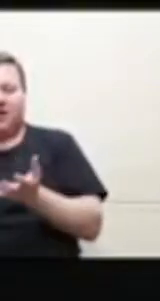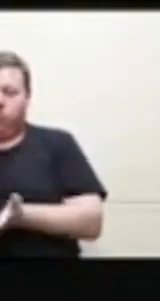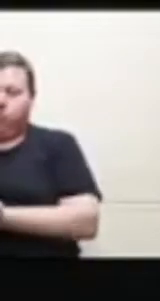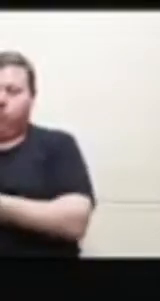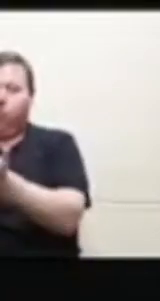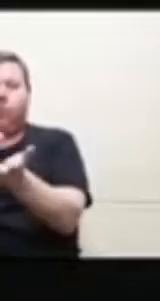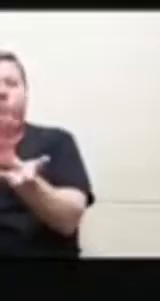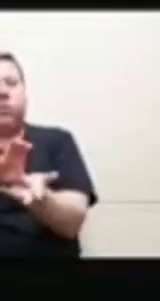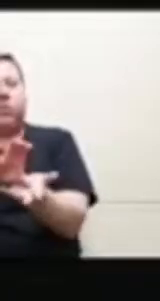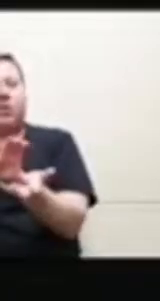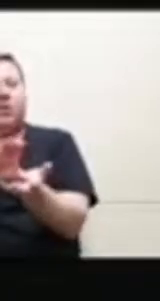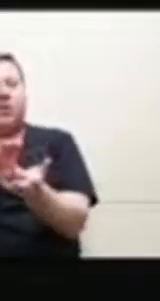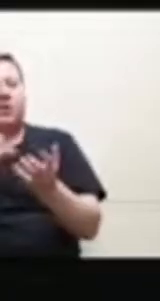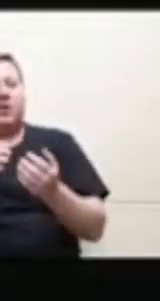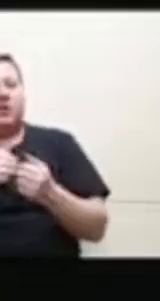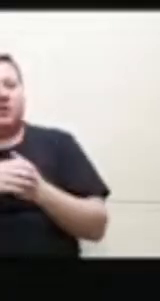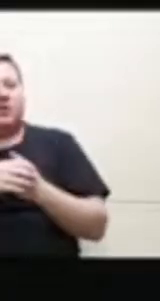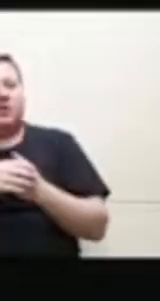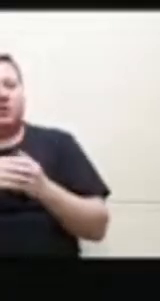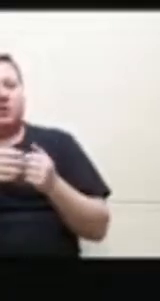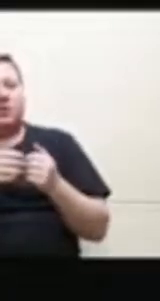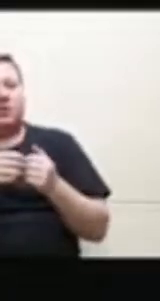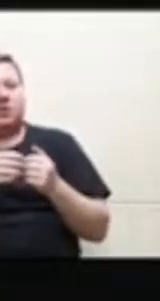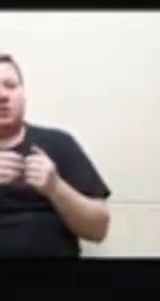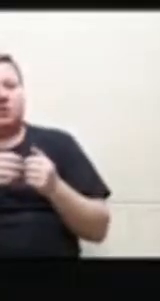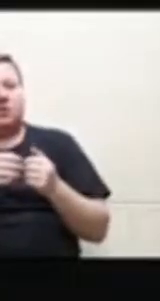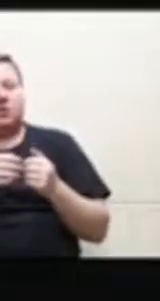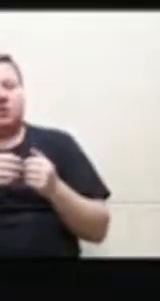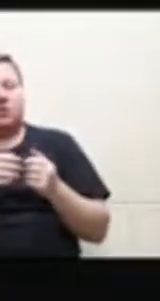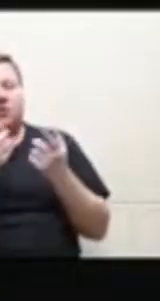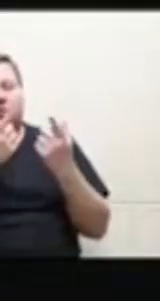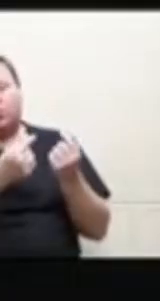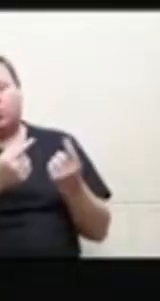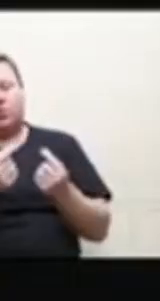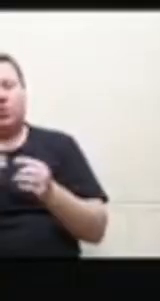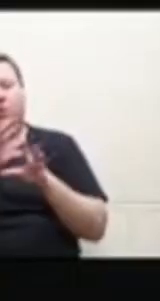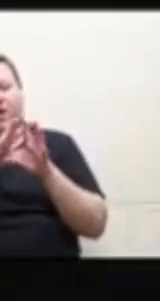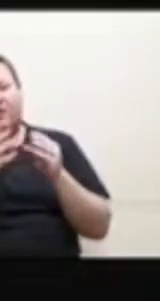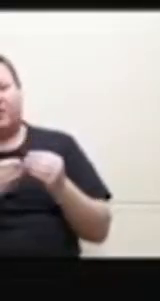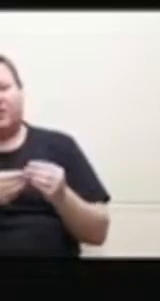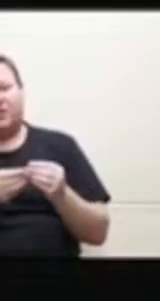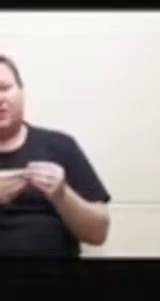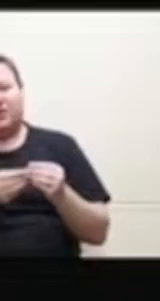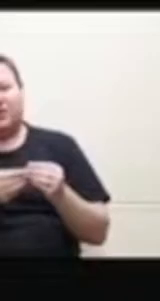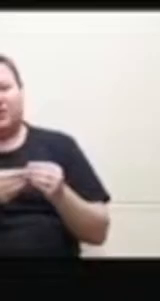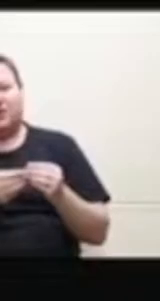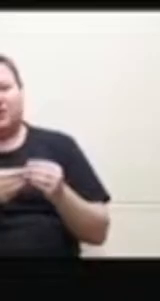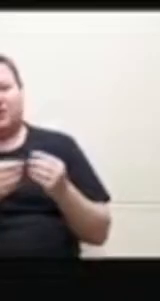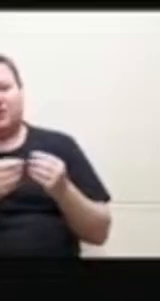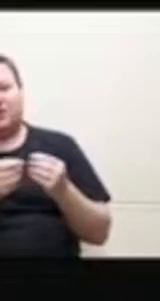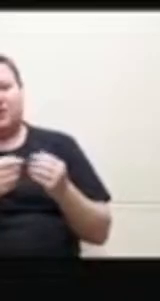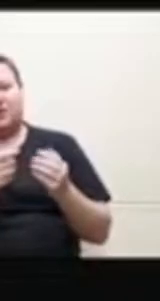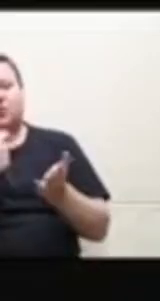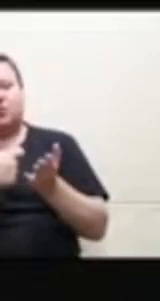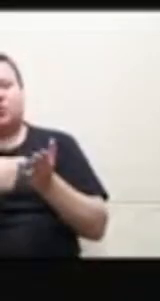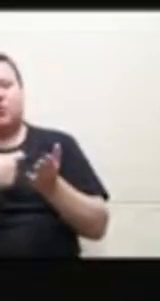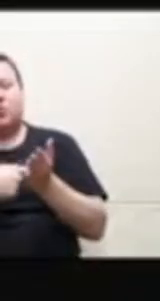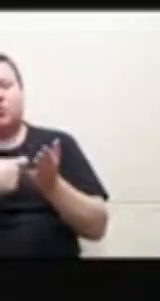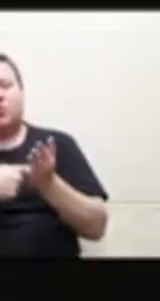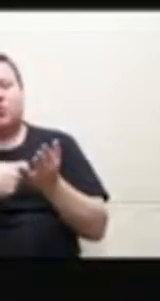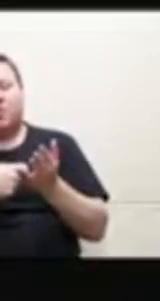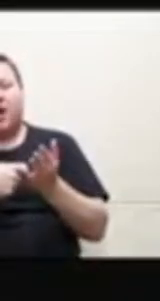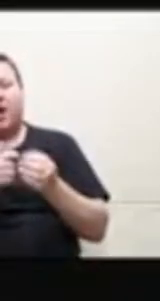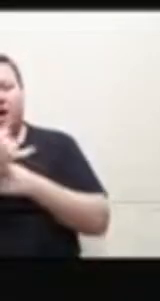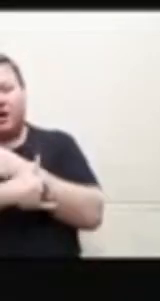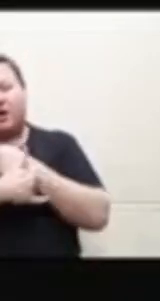When you do so, we say, well done, you bought the whole country. But actually, you were supposed to buy 2 houses, you didn't buy them. So it